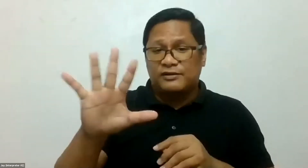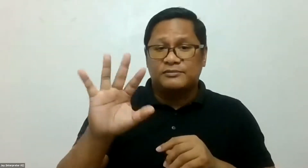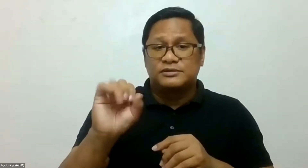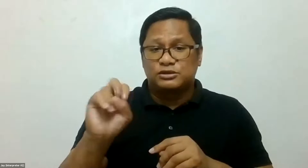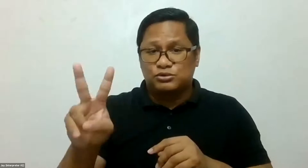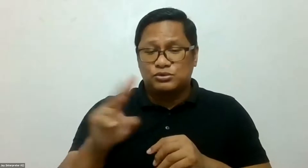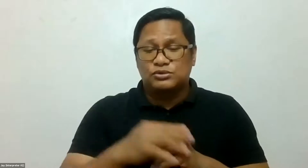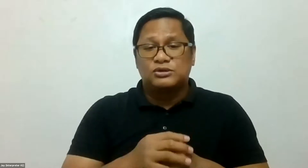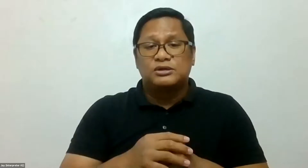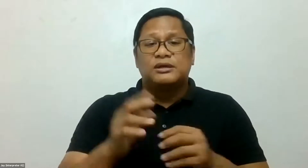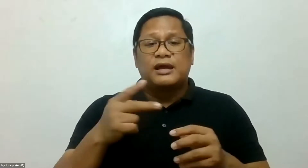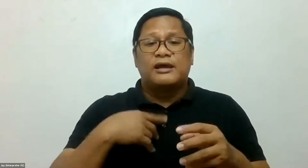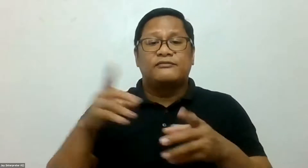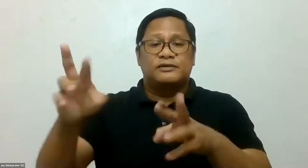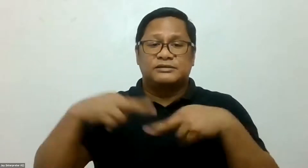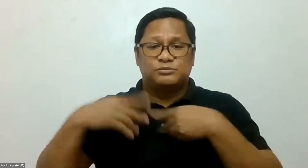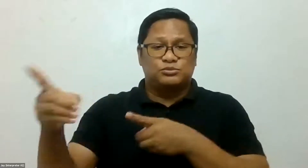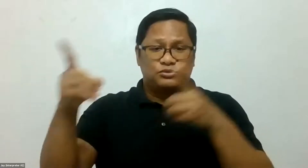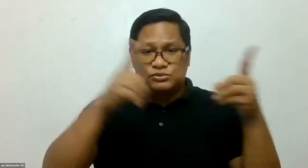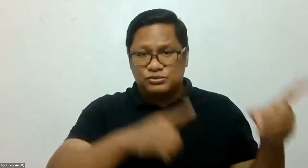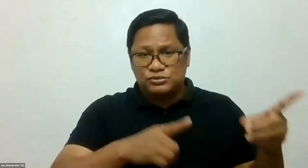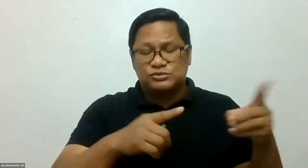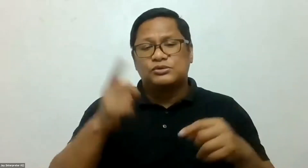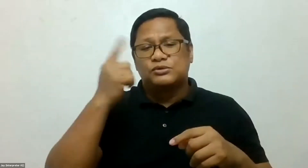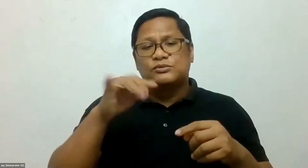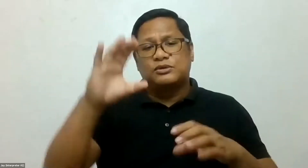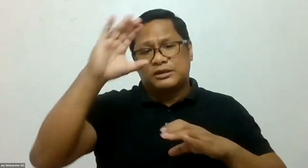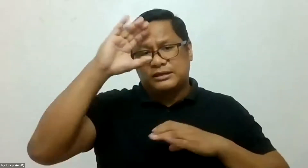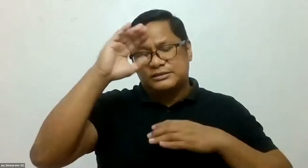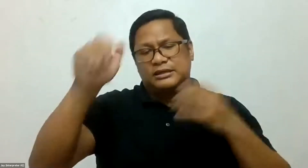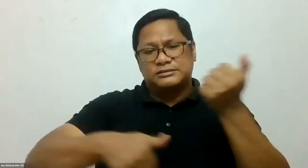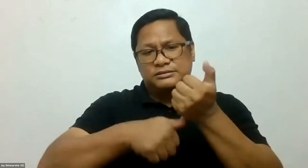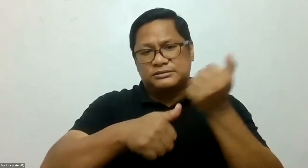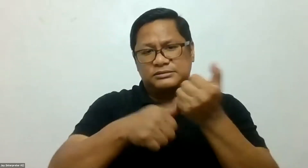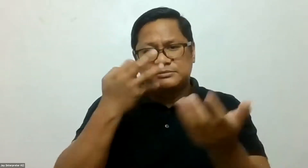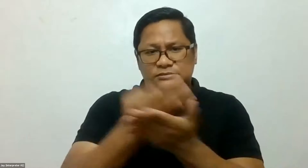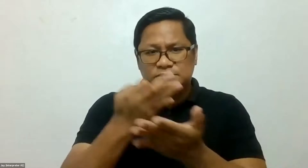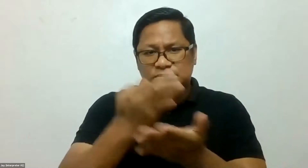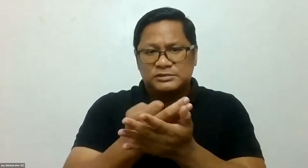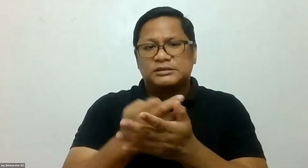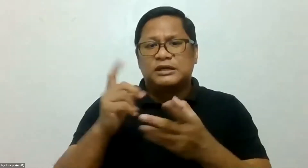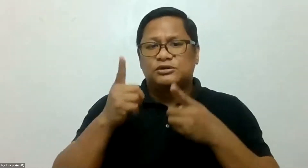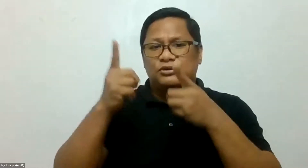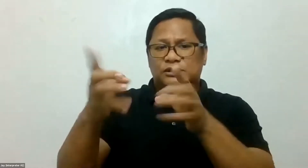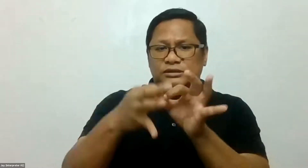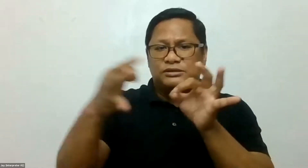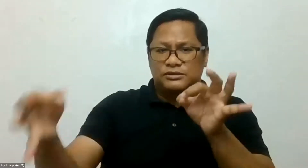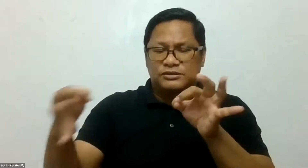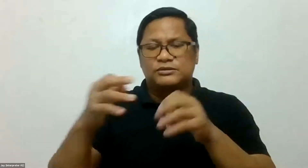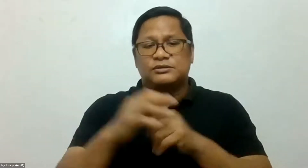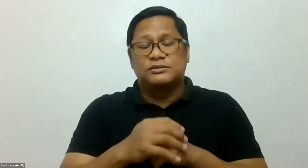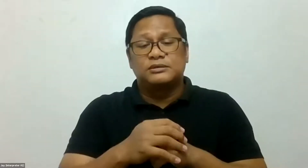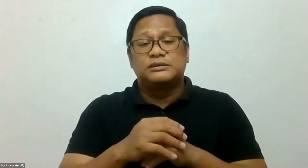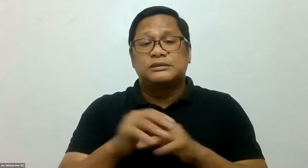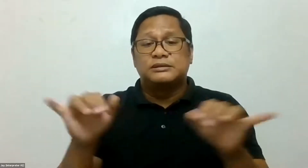may solicit and receive donations which shall form part of the Cancer Assistance Fund, and such donations will be exempted from taxes.